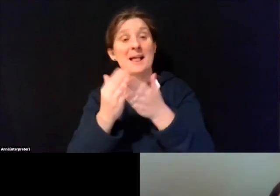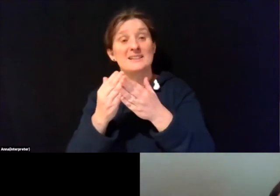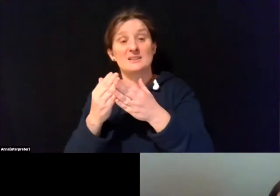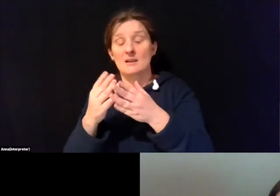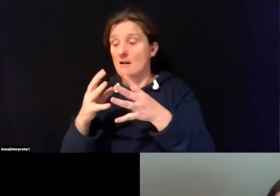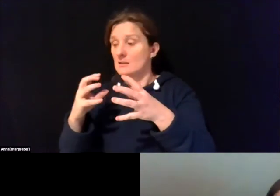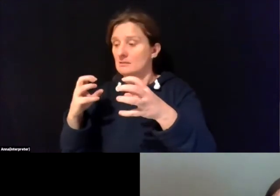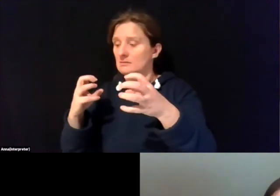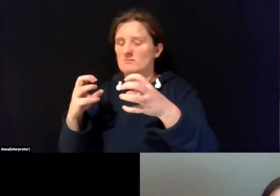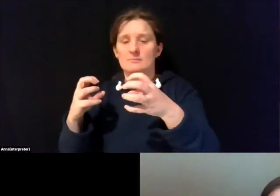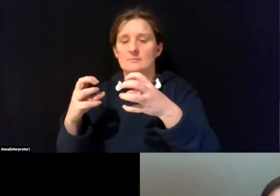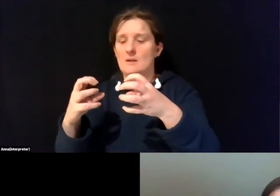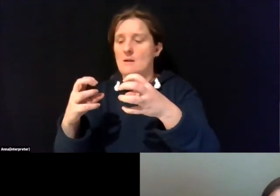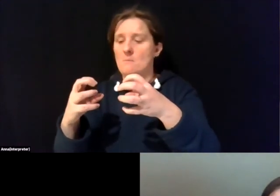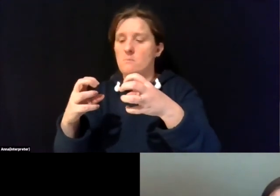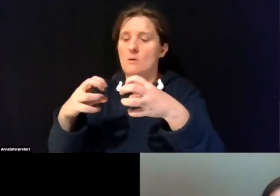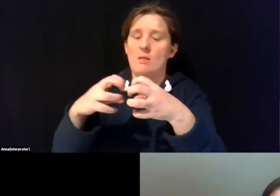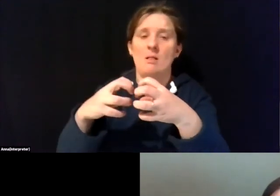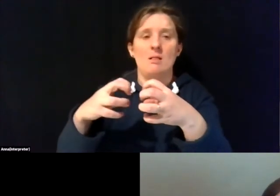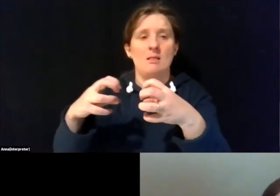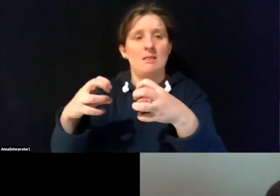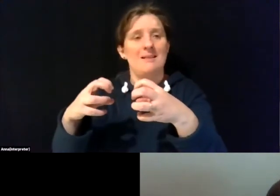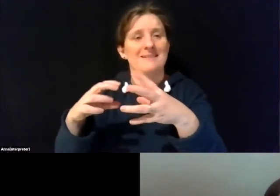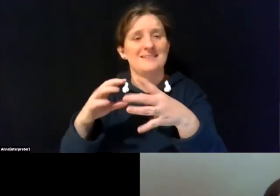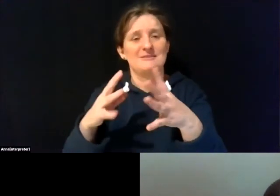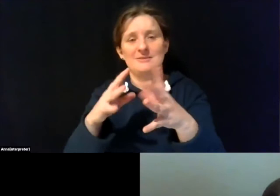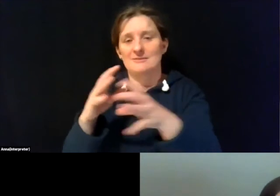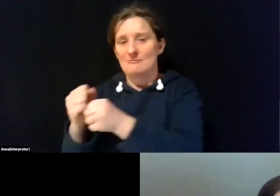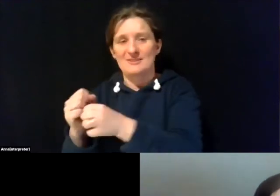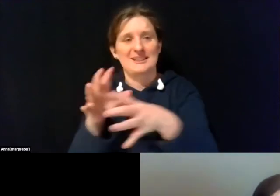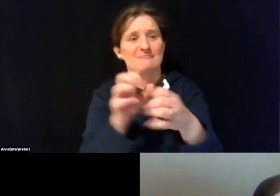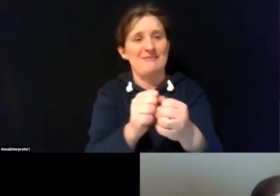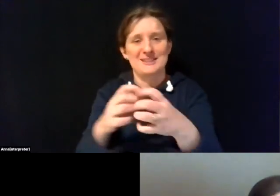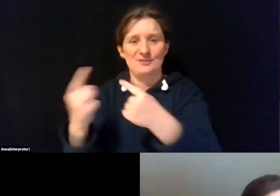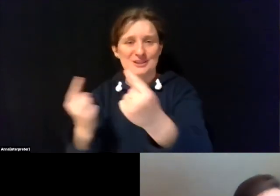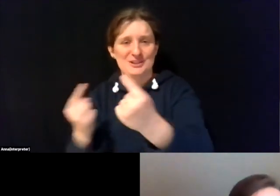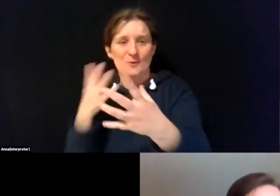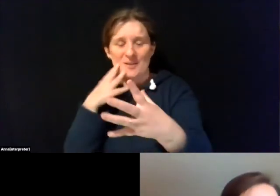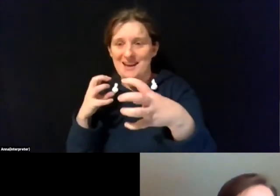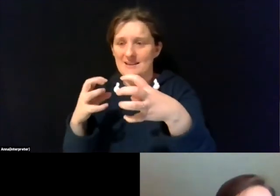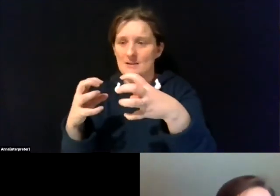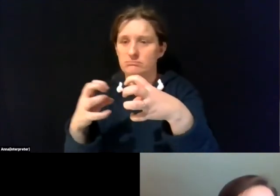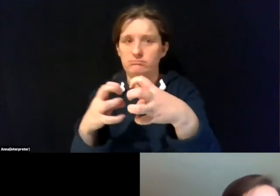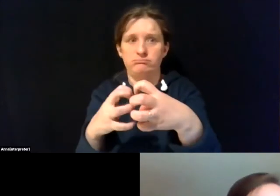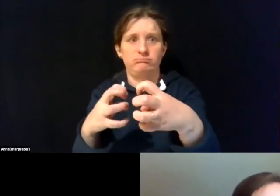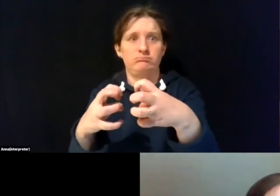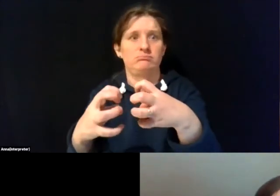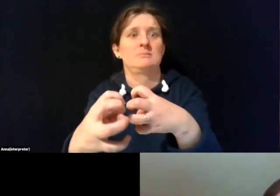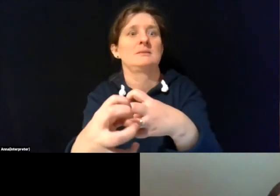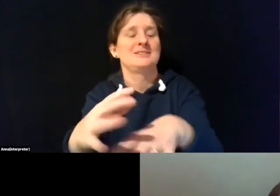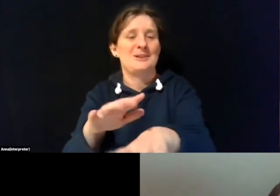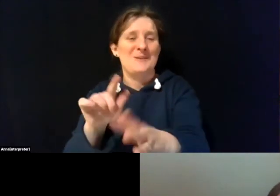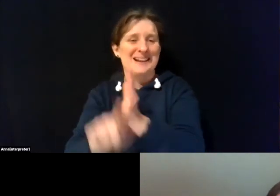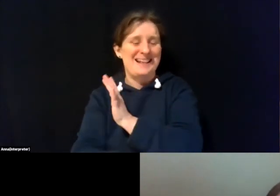fun. It's actually useful when that happens. But I'm not sure that affects the habitability. It affects probably your view